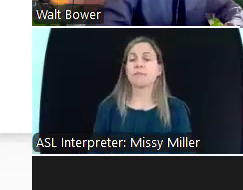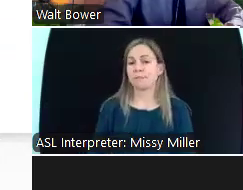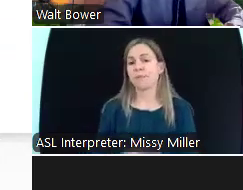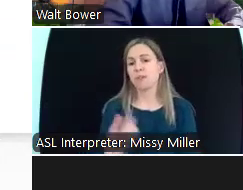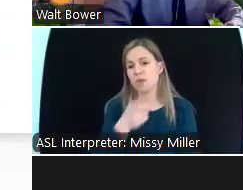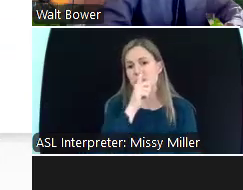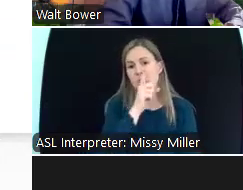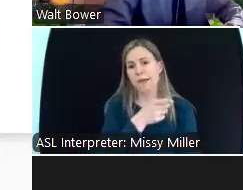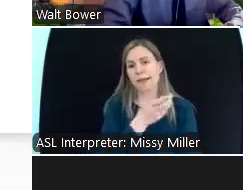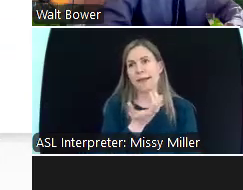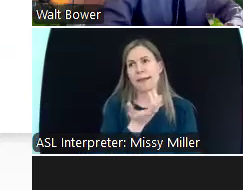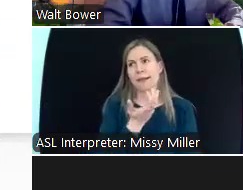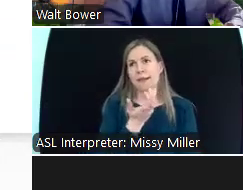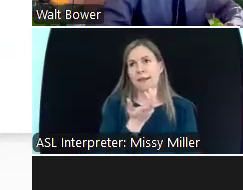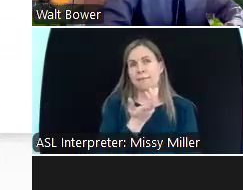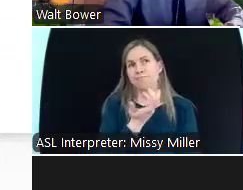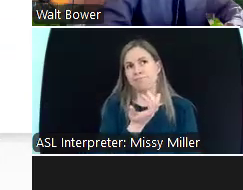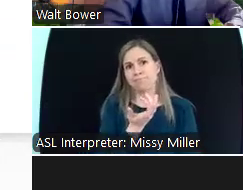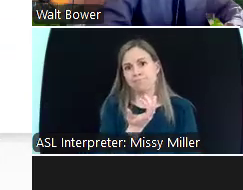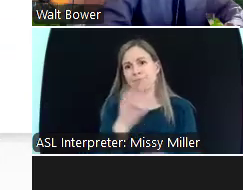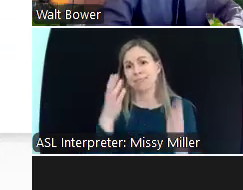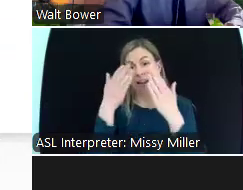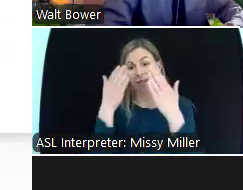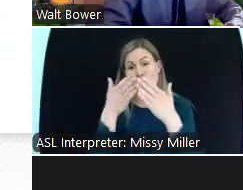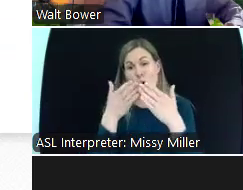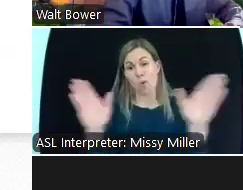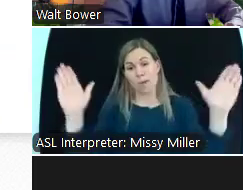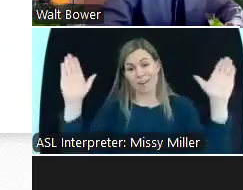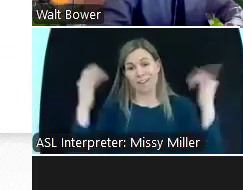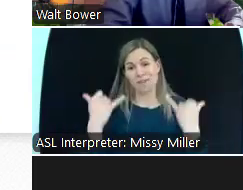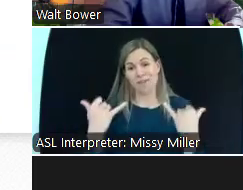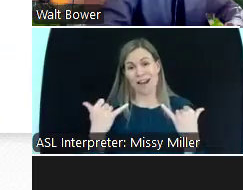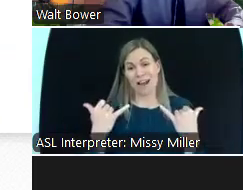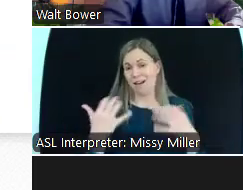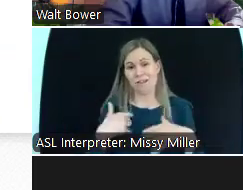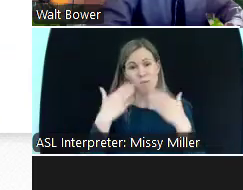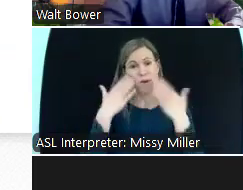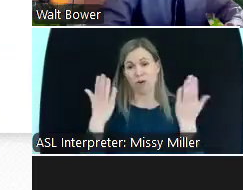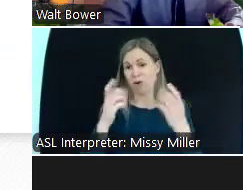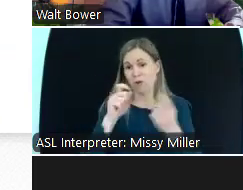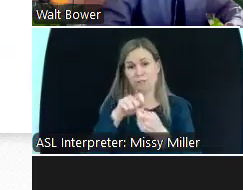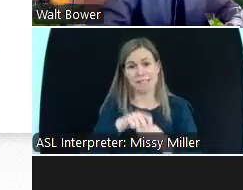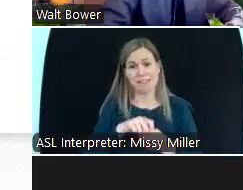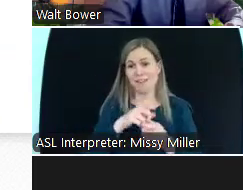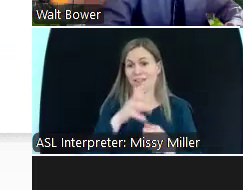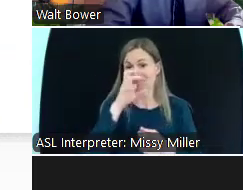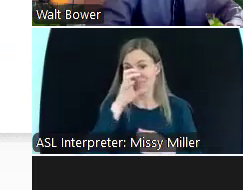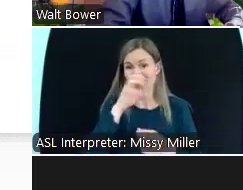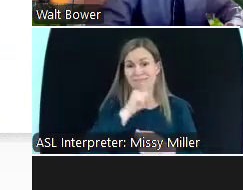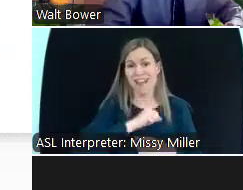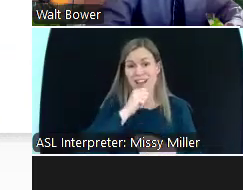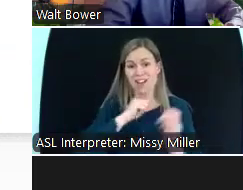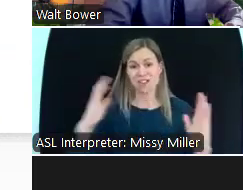really, this is kind of open at this point. I don't know that any definite decisions have been